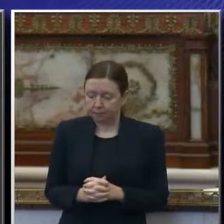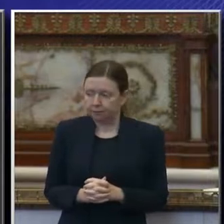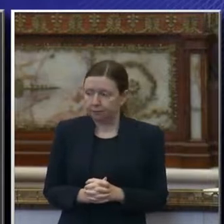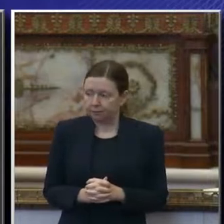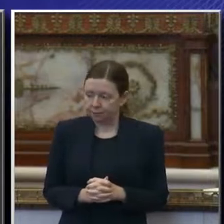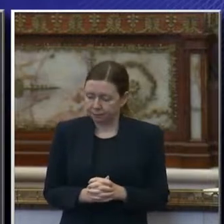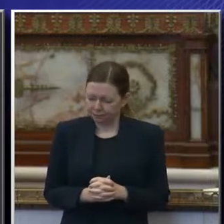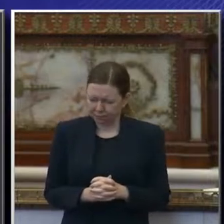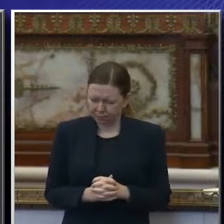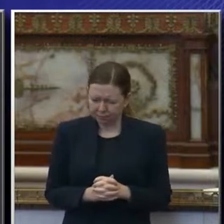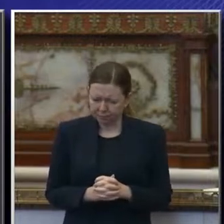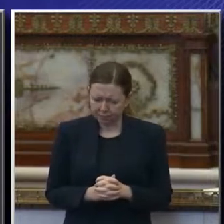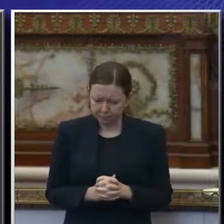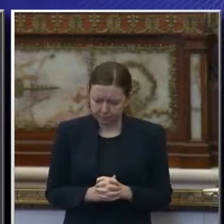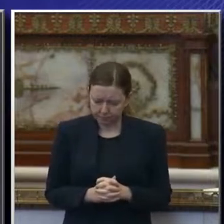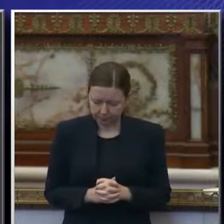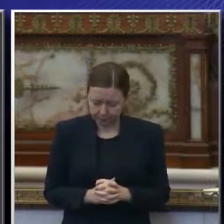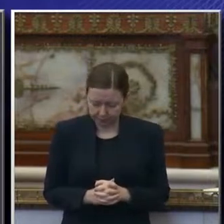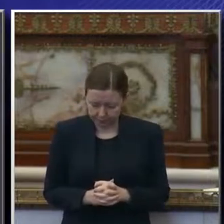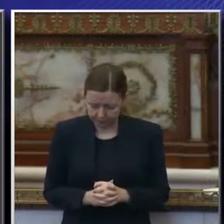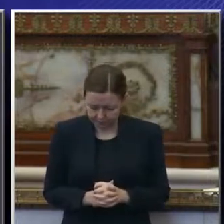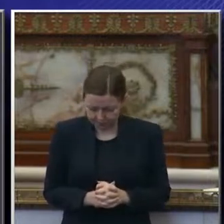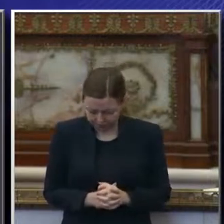Point of information. Yes.